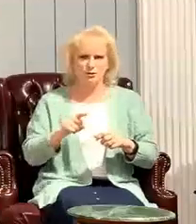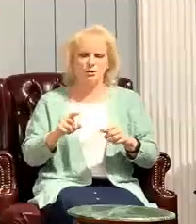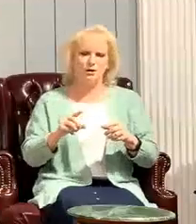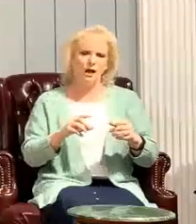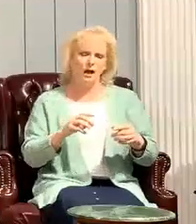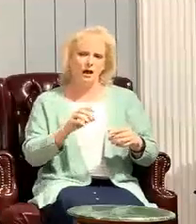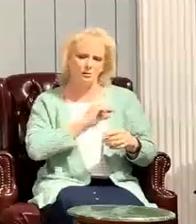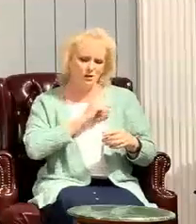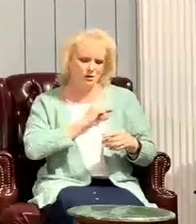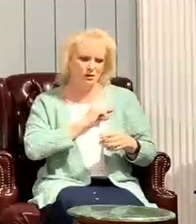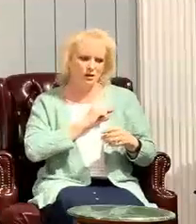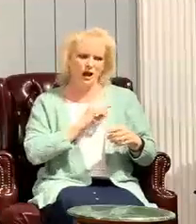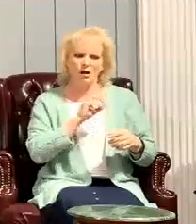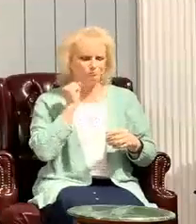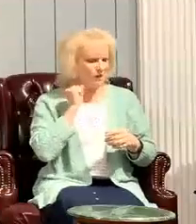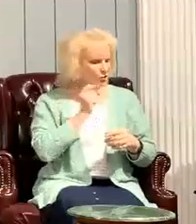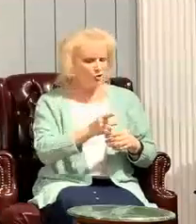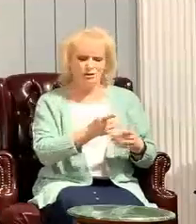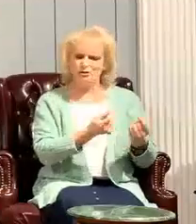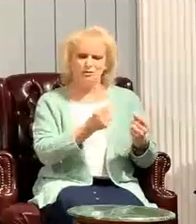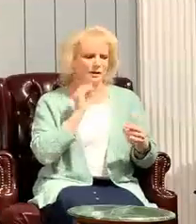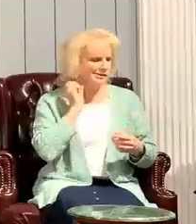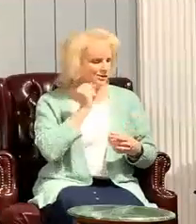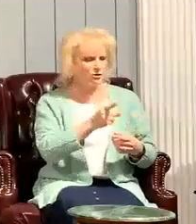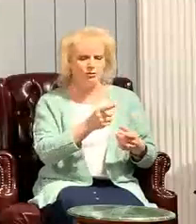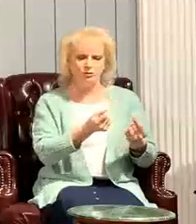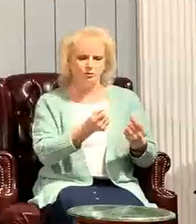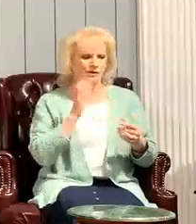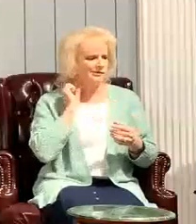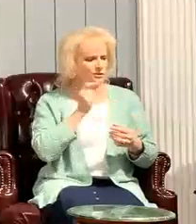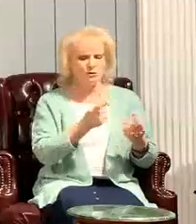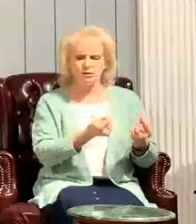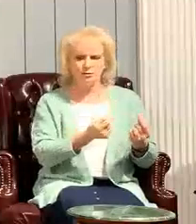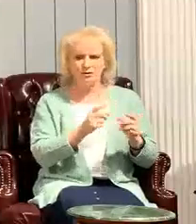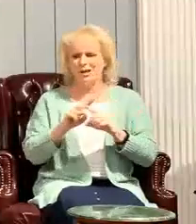want to do it, I want to do it, I want to do it. And this was going through, what, you know, all this was happening,